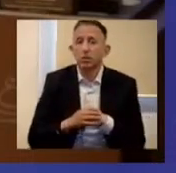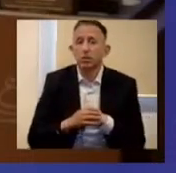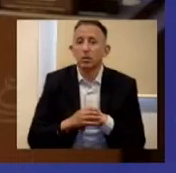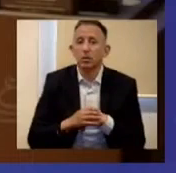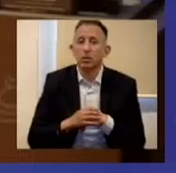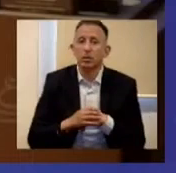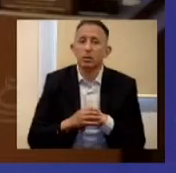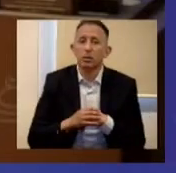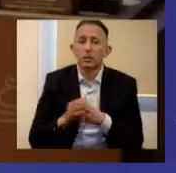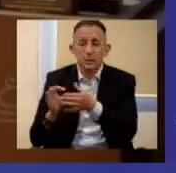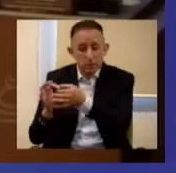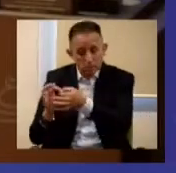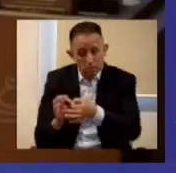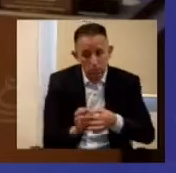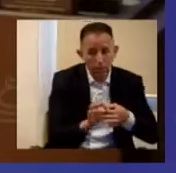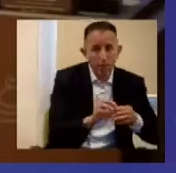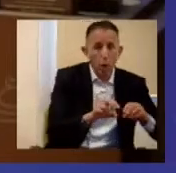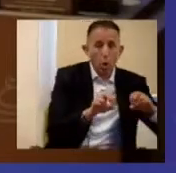with respect to technology.